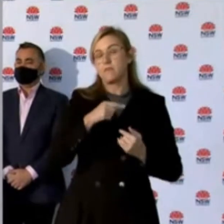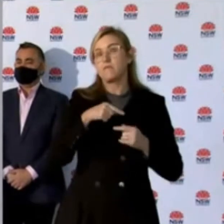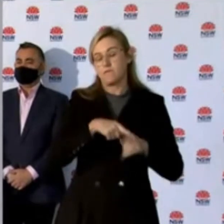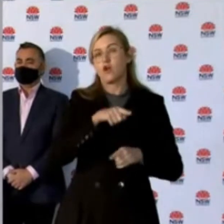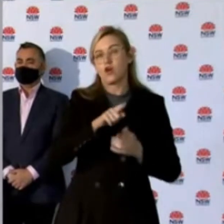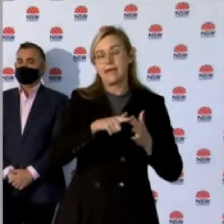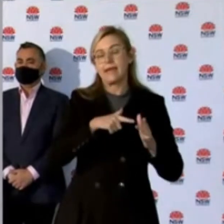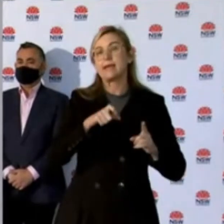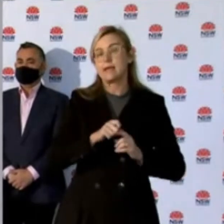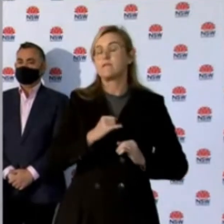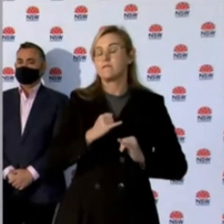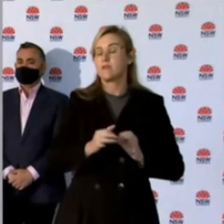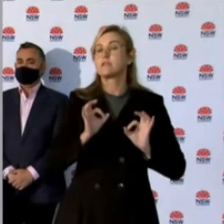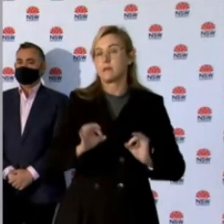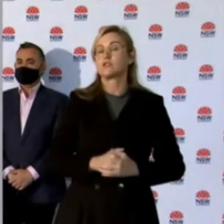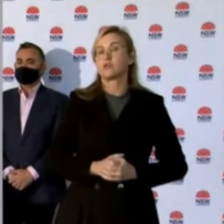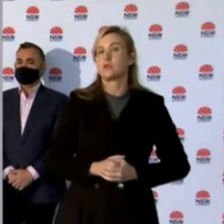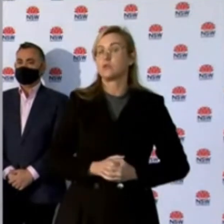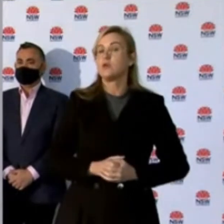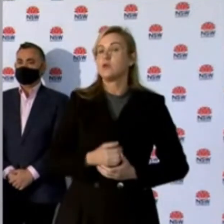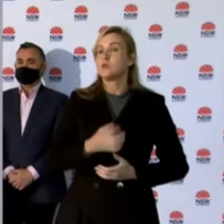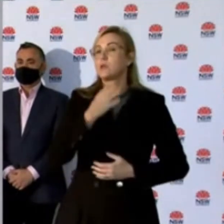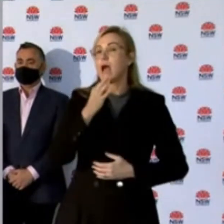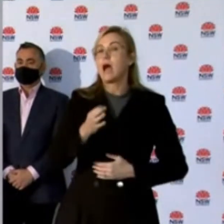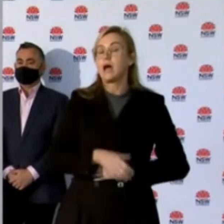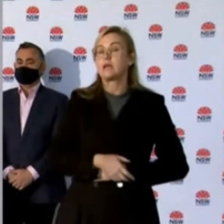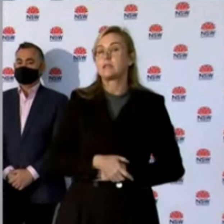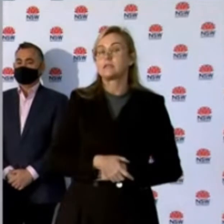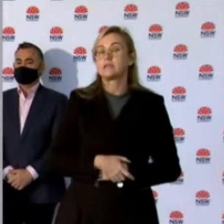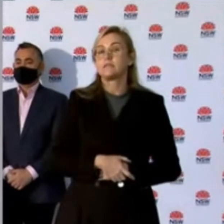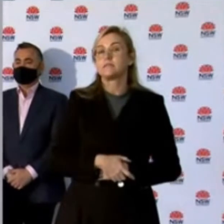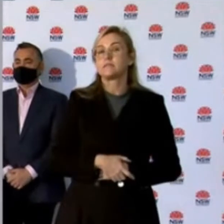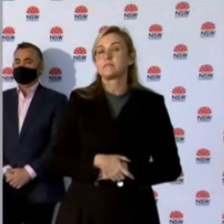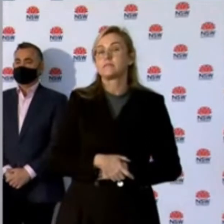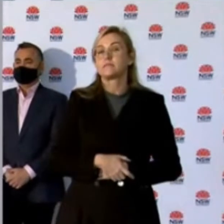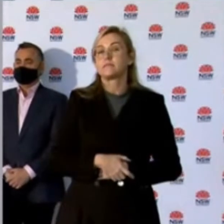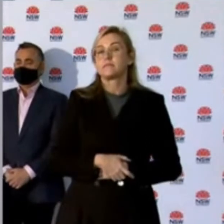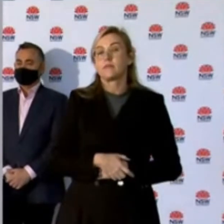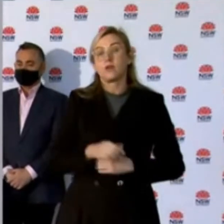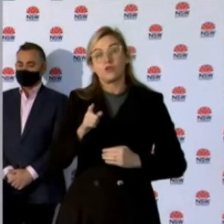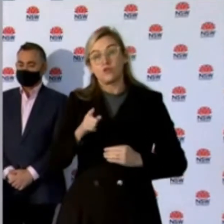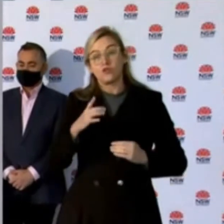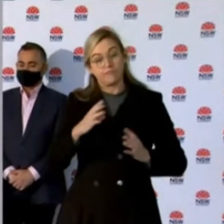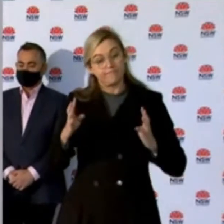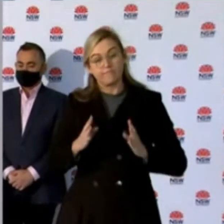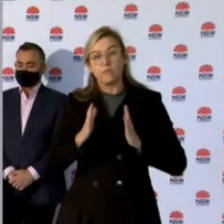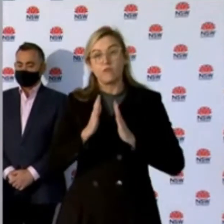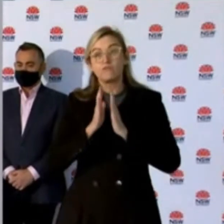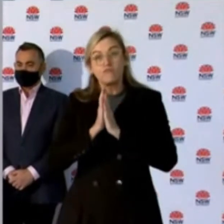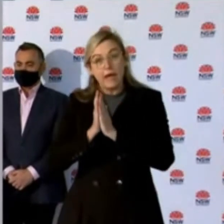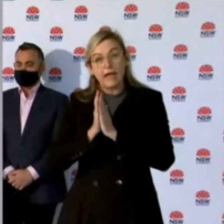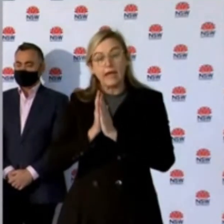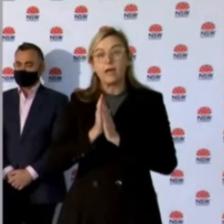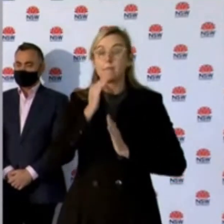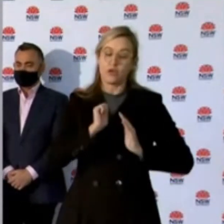want to reiterate that we're asking that prayers be only performed in your house. And